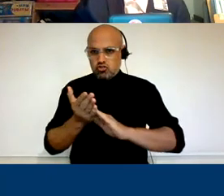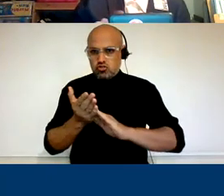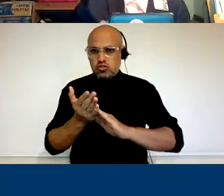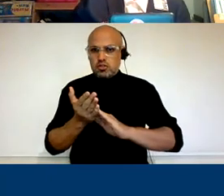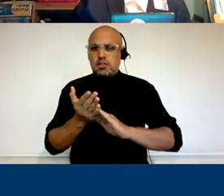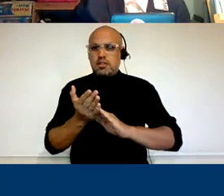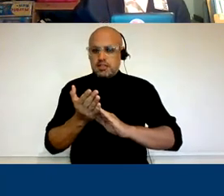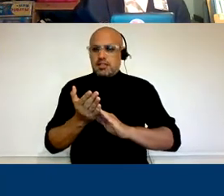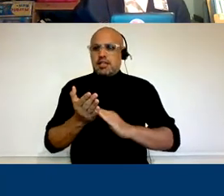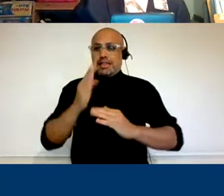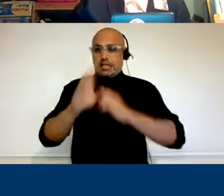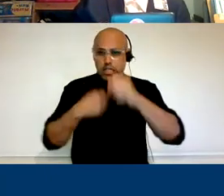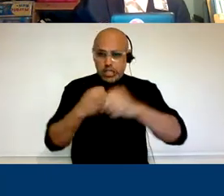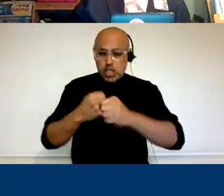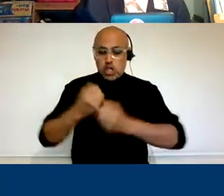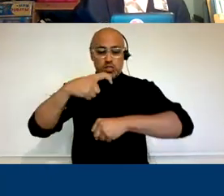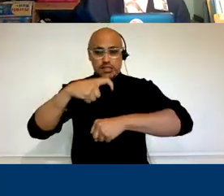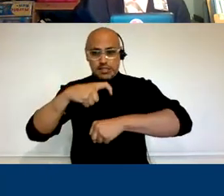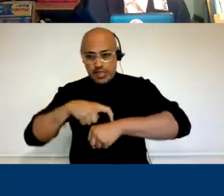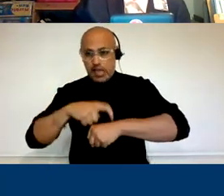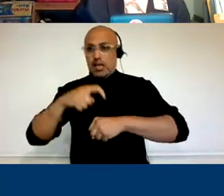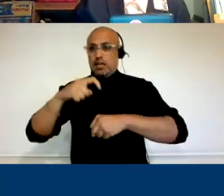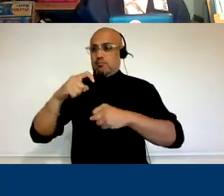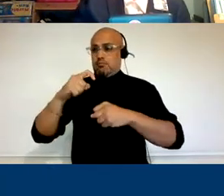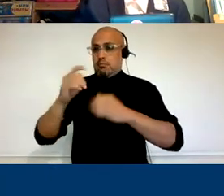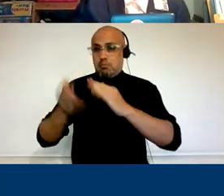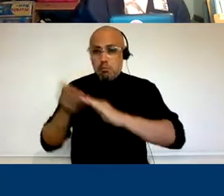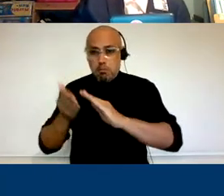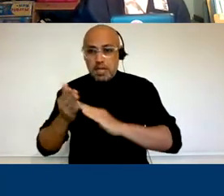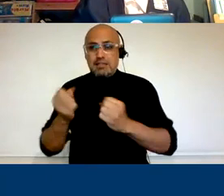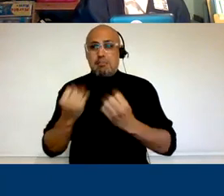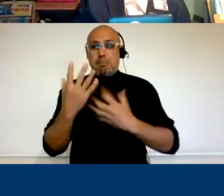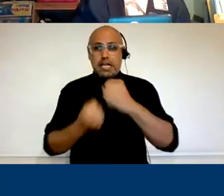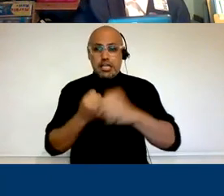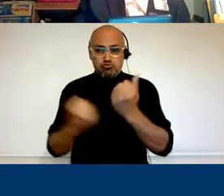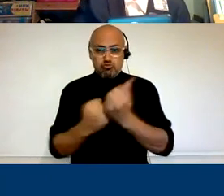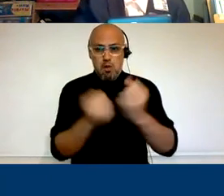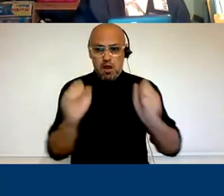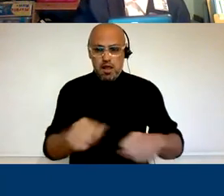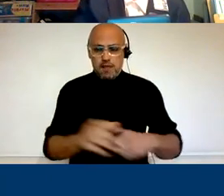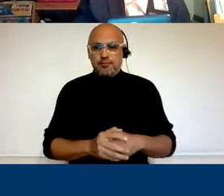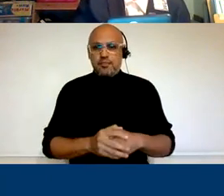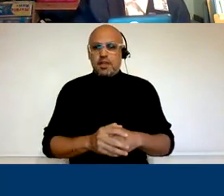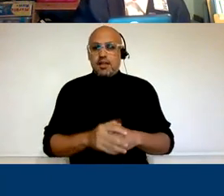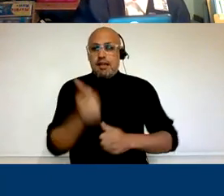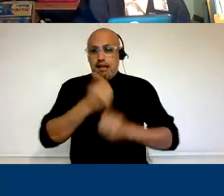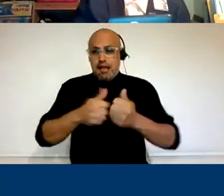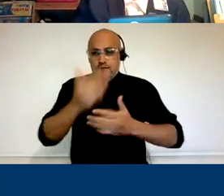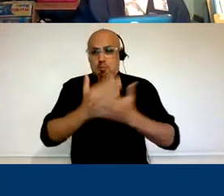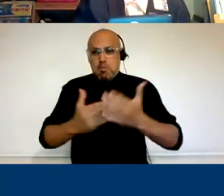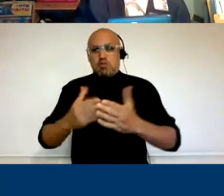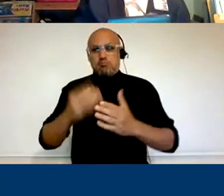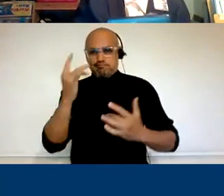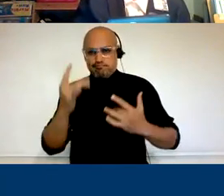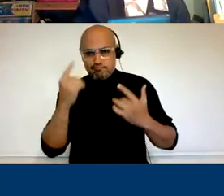device, the times that the device that they can run in multi-year support, they were part of the consideration. We made